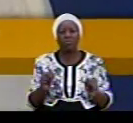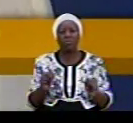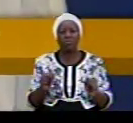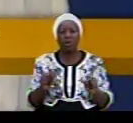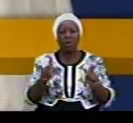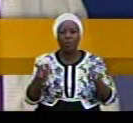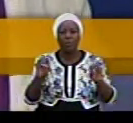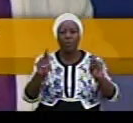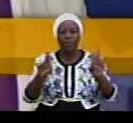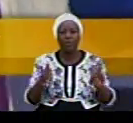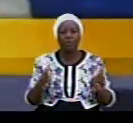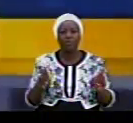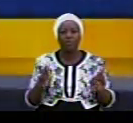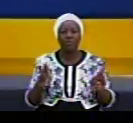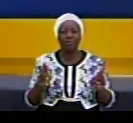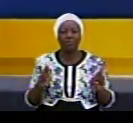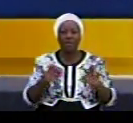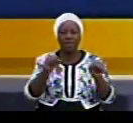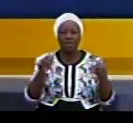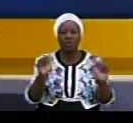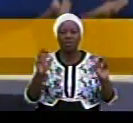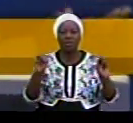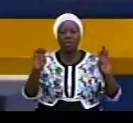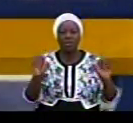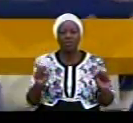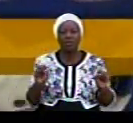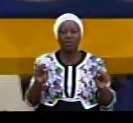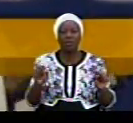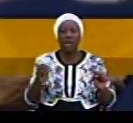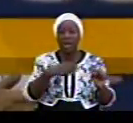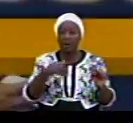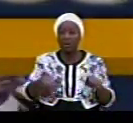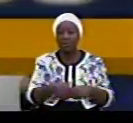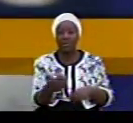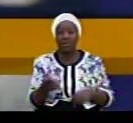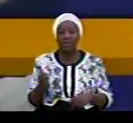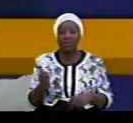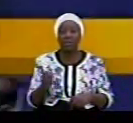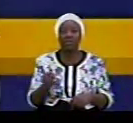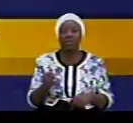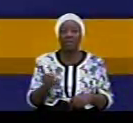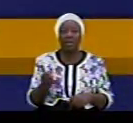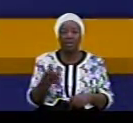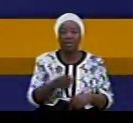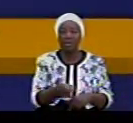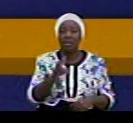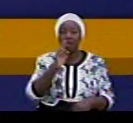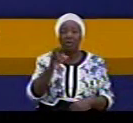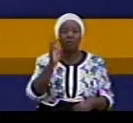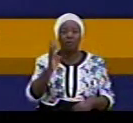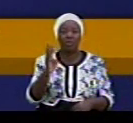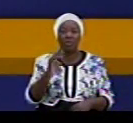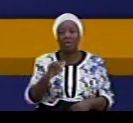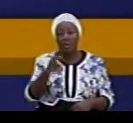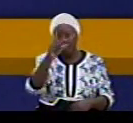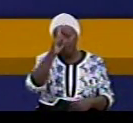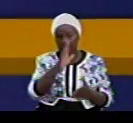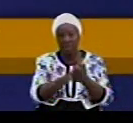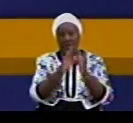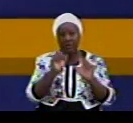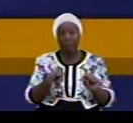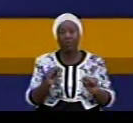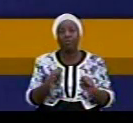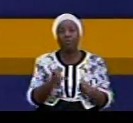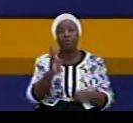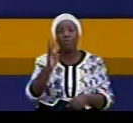Peter, James, and the others. The witnesses, believable